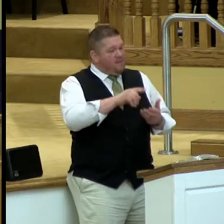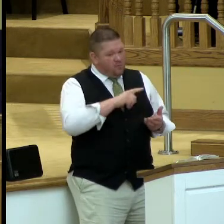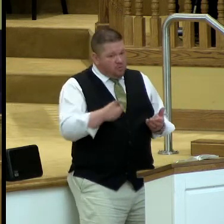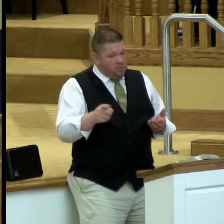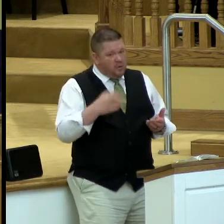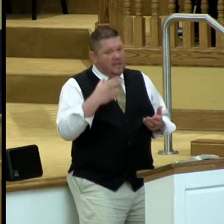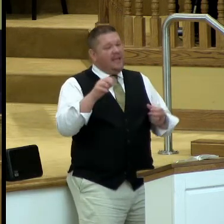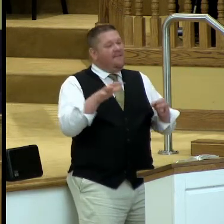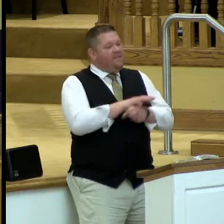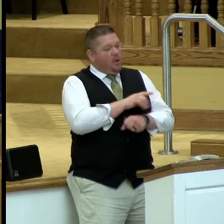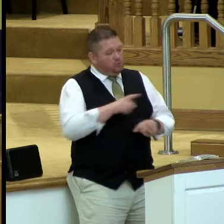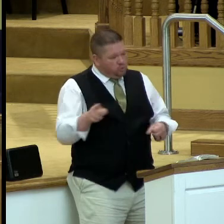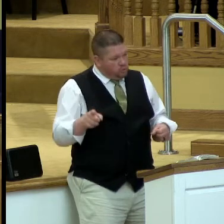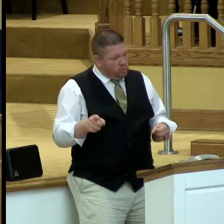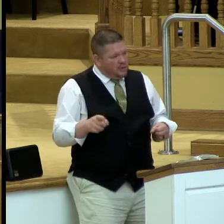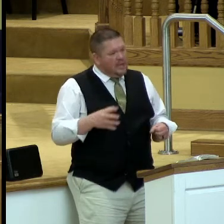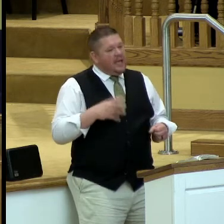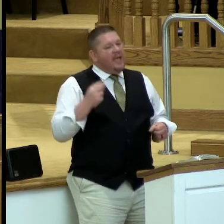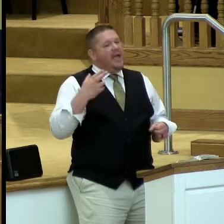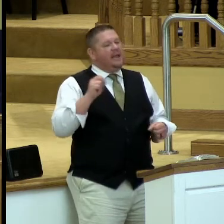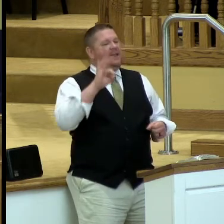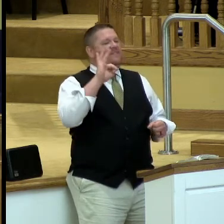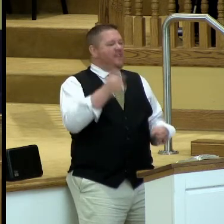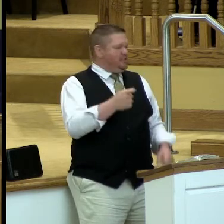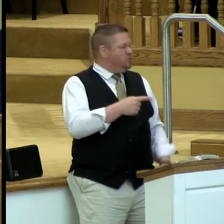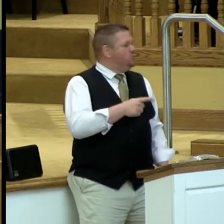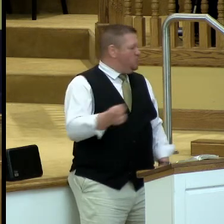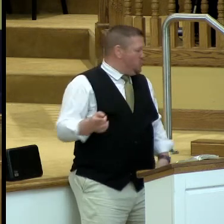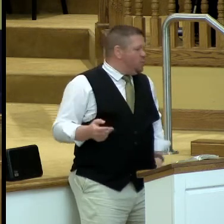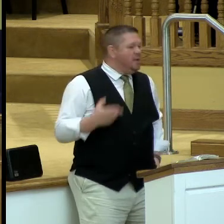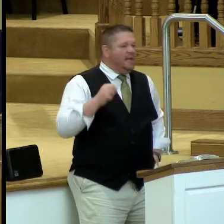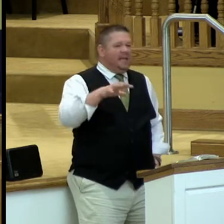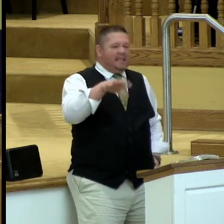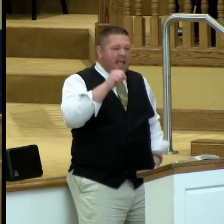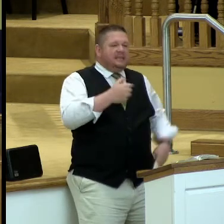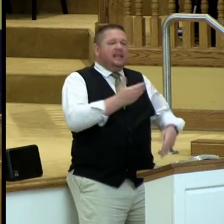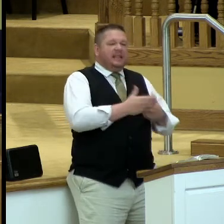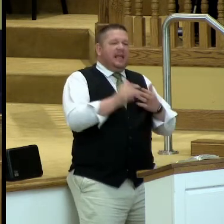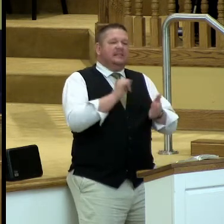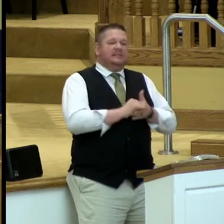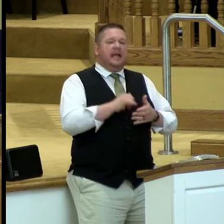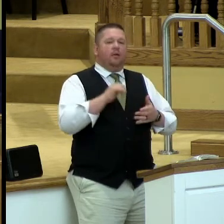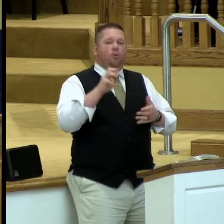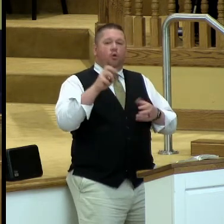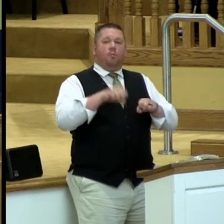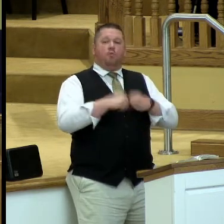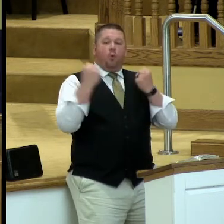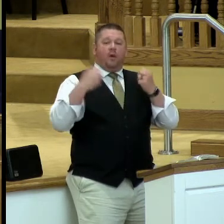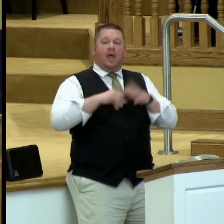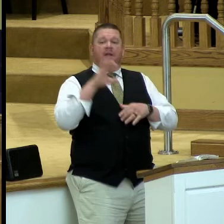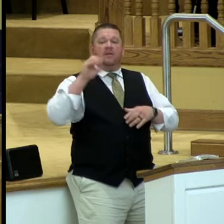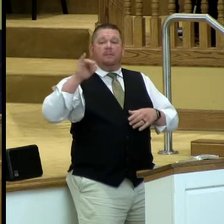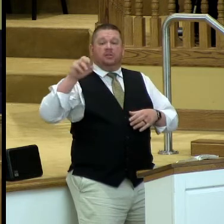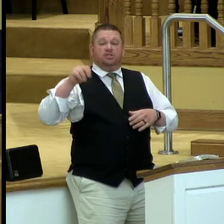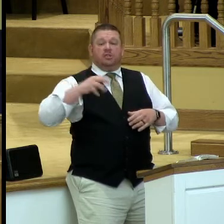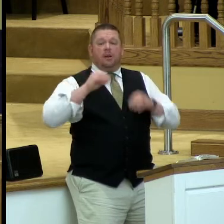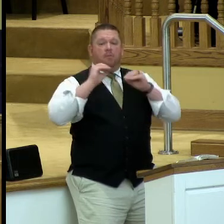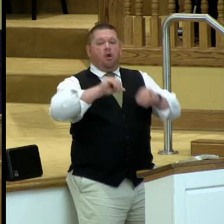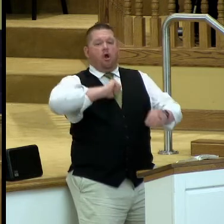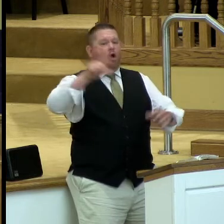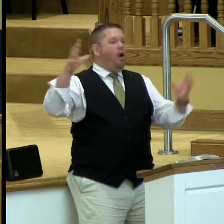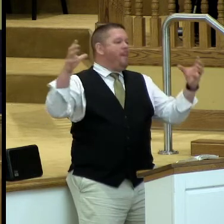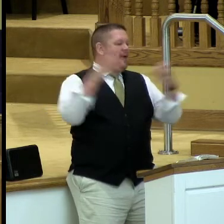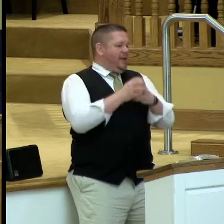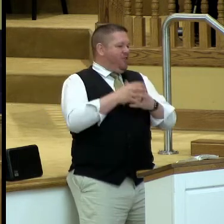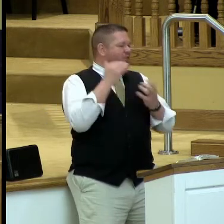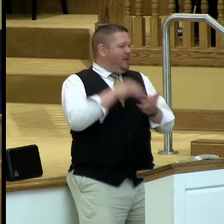forgives you, he fills you, and he fixes you. He takes the things that were deemed broken and out of commission and put it